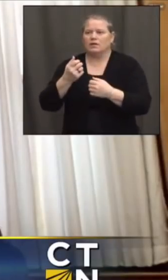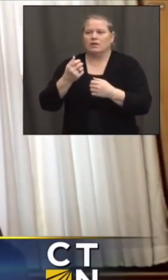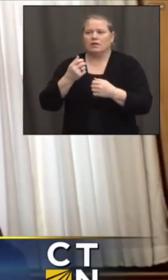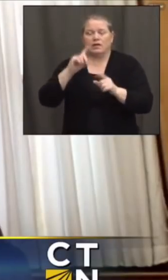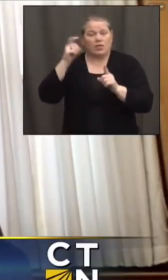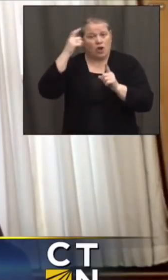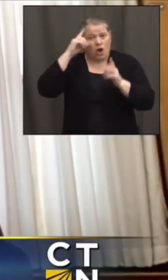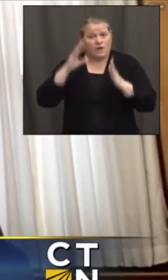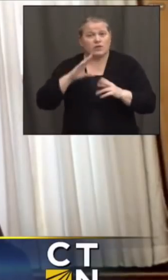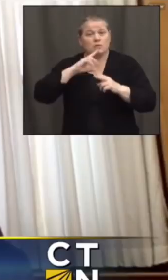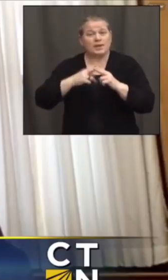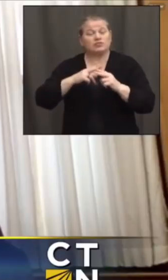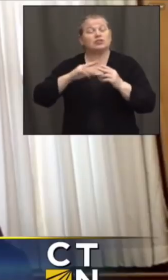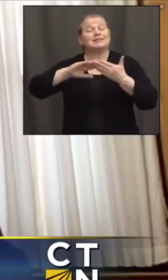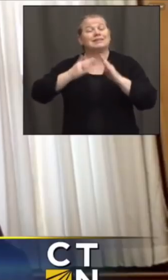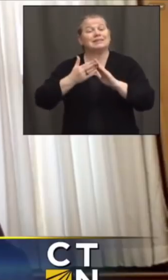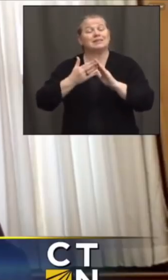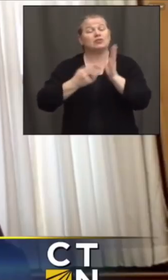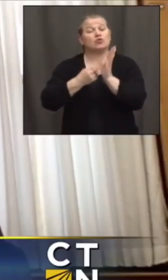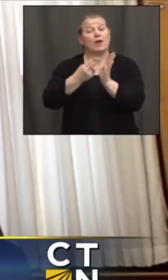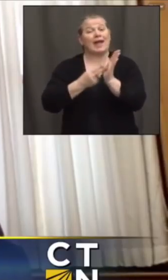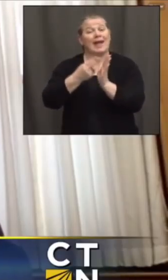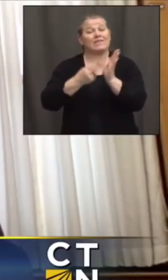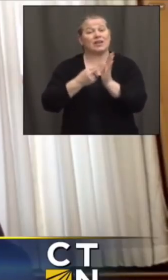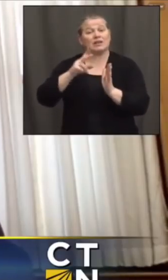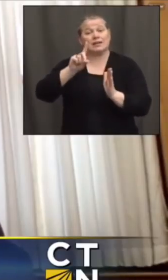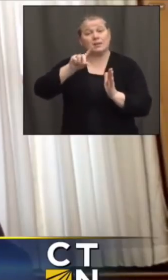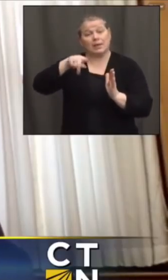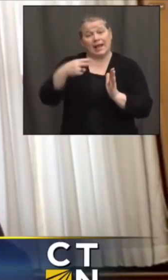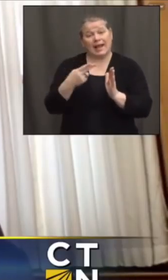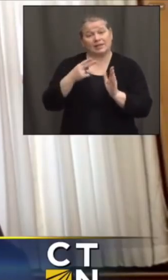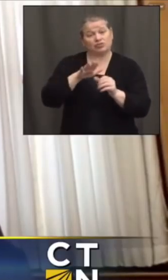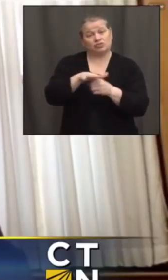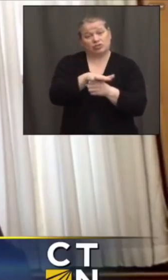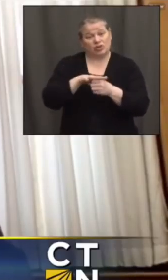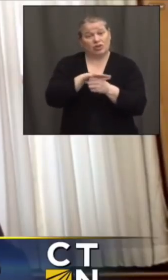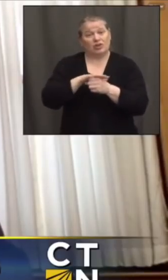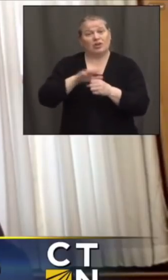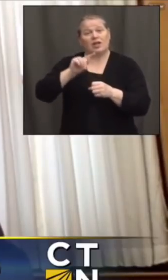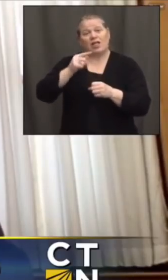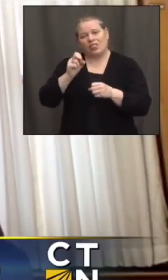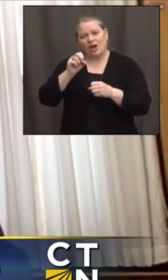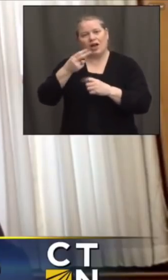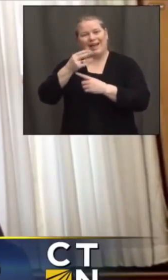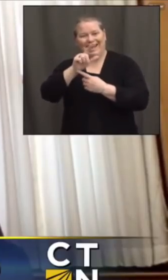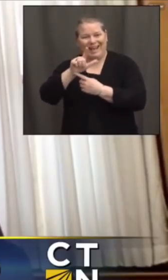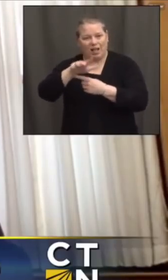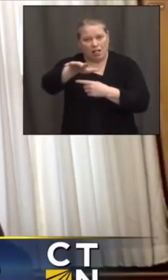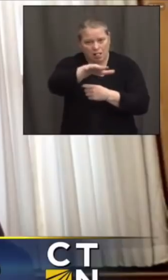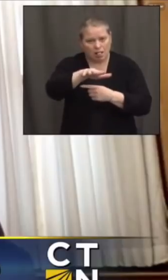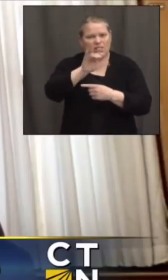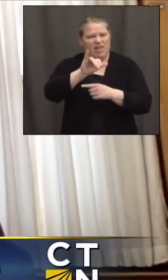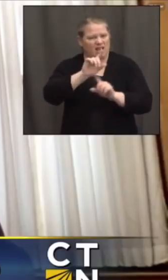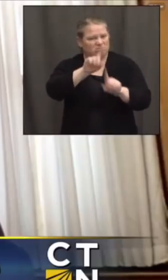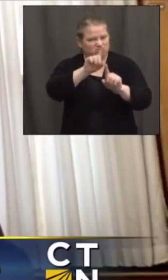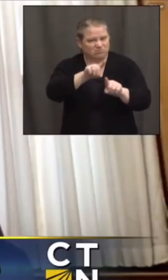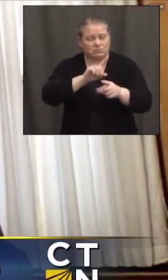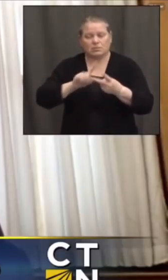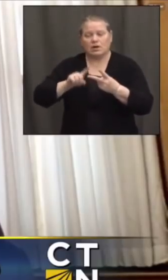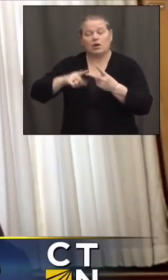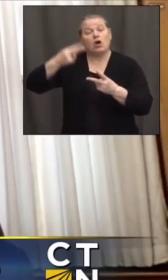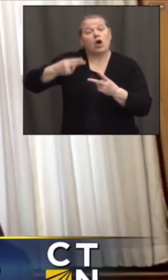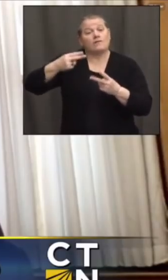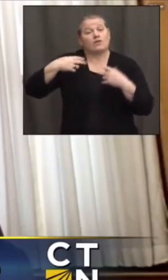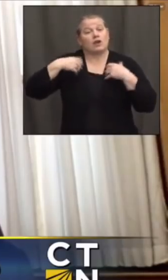Haven, the New Haven Department of Public Health was doing in the Hill. Hartford Healthcare has been very active. Many of the other